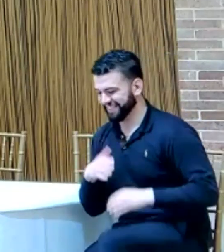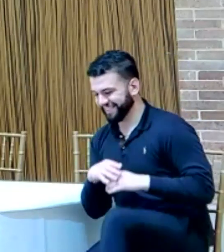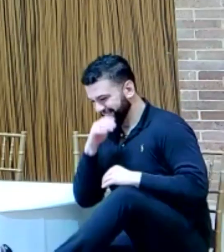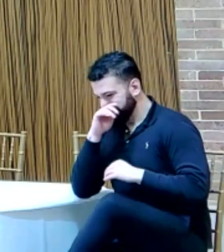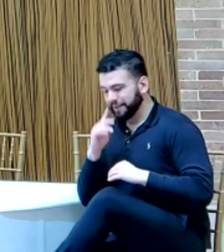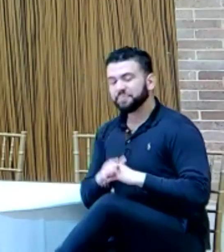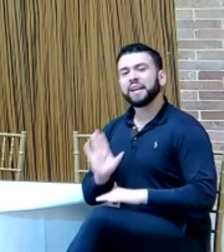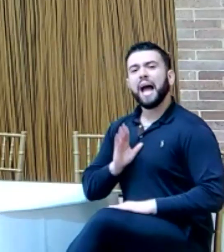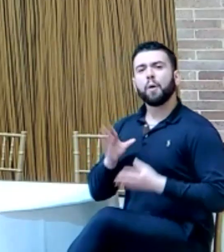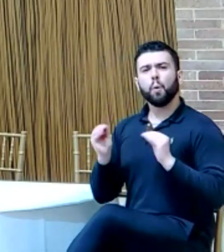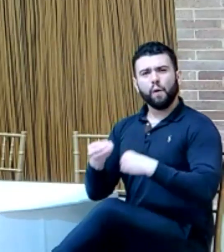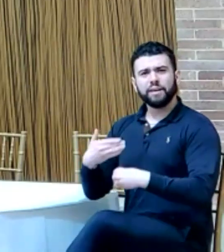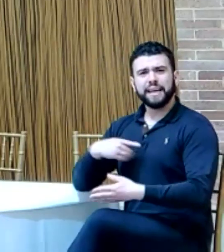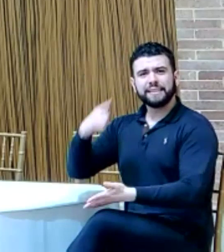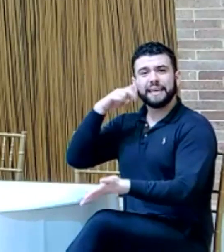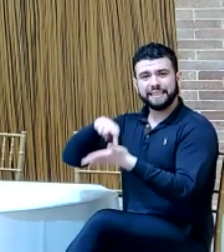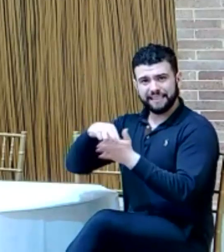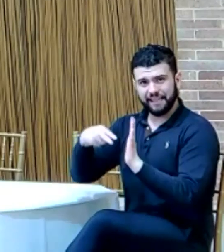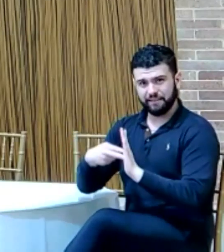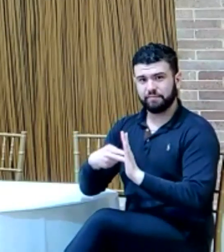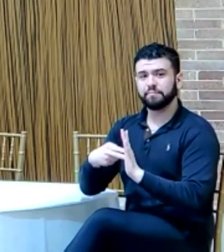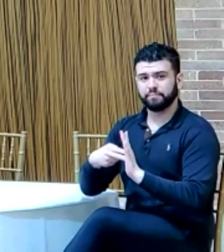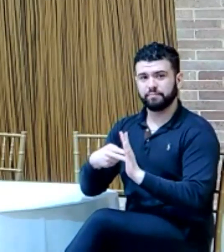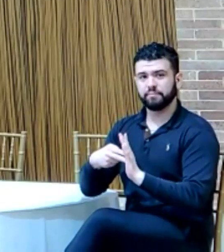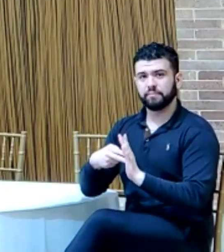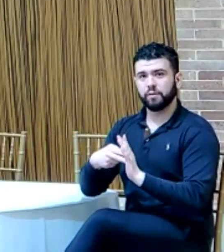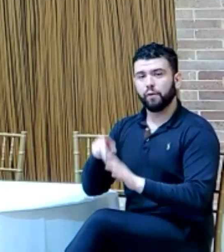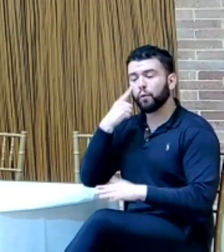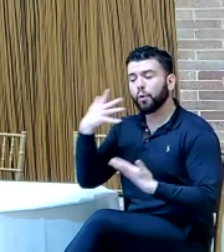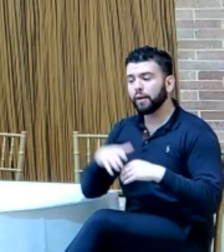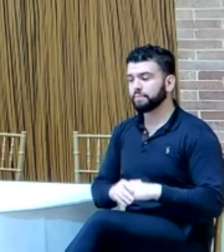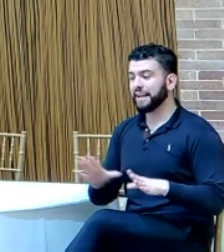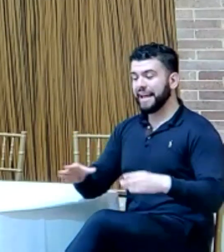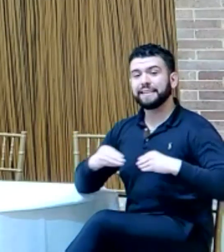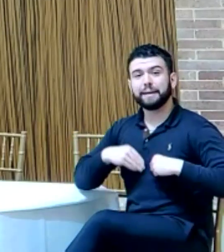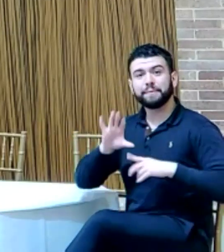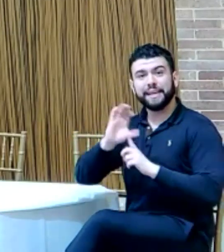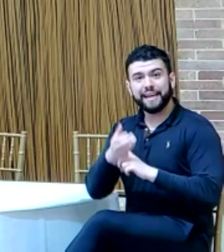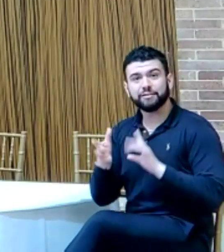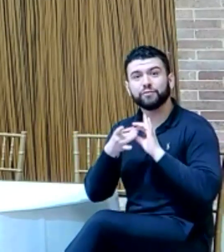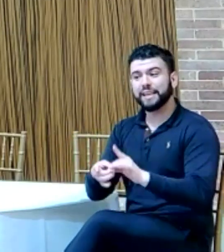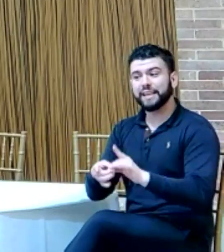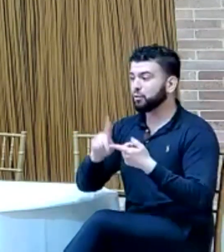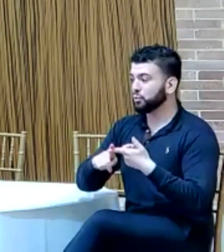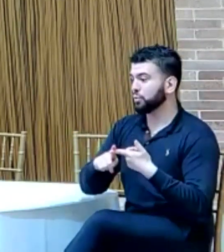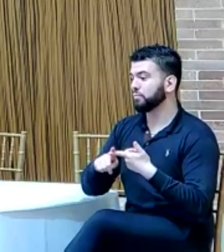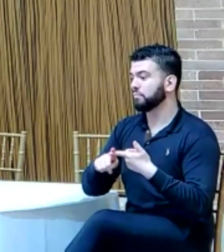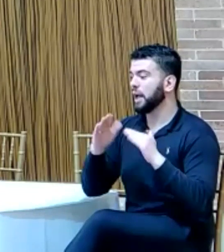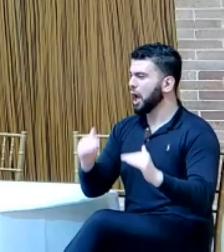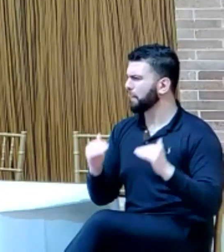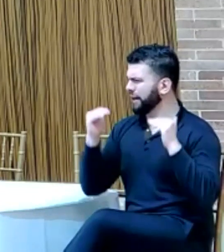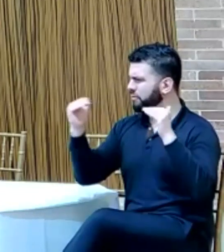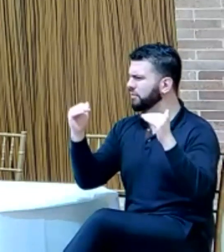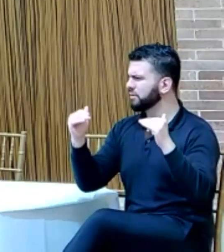very intent and we're taking cases as it relates to appraisal discrimination right that's been in the news a lot we're doing big